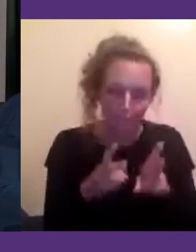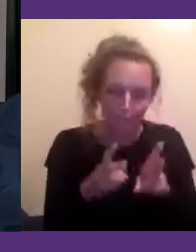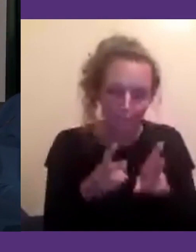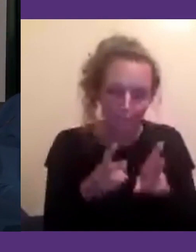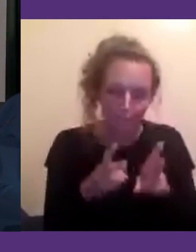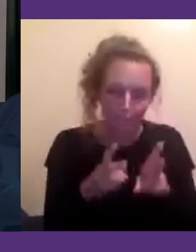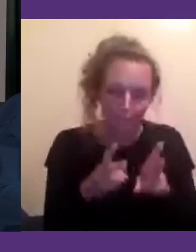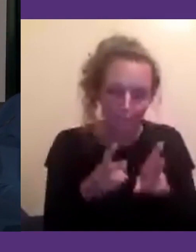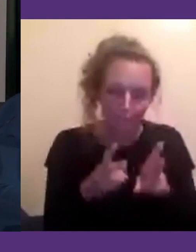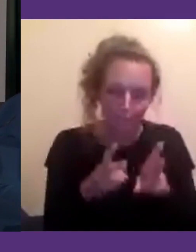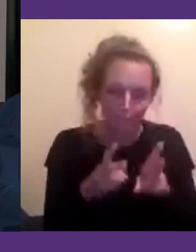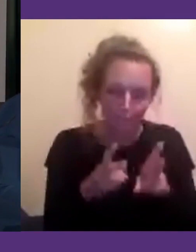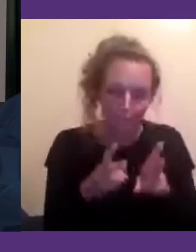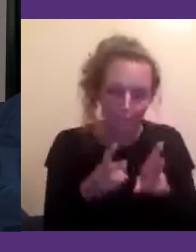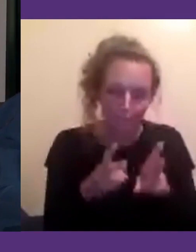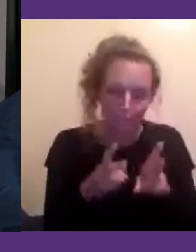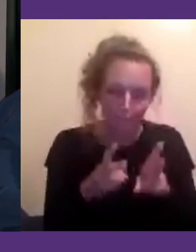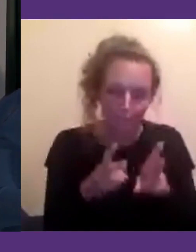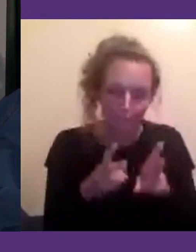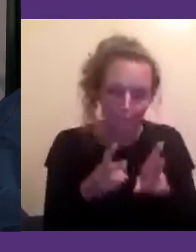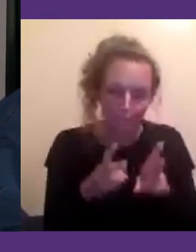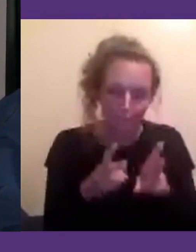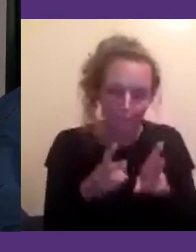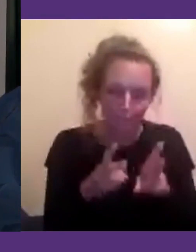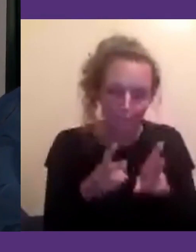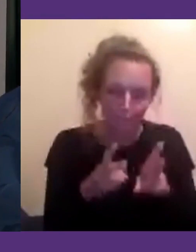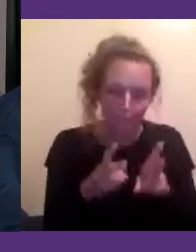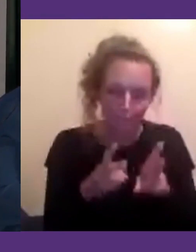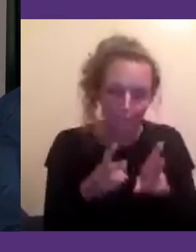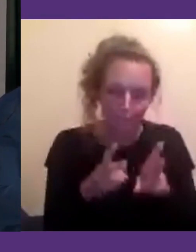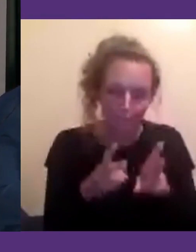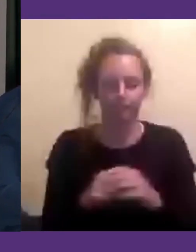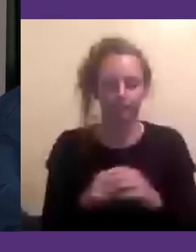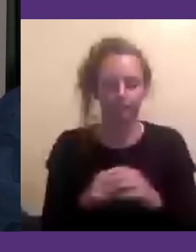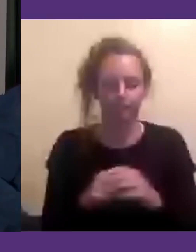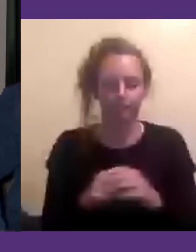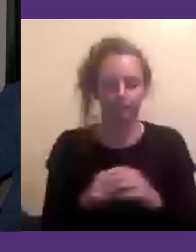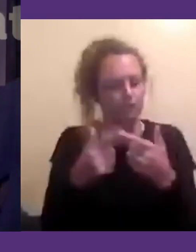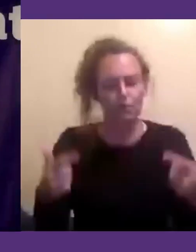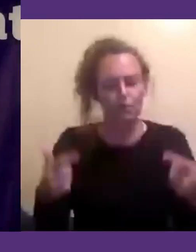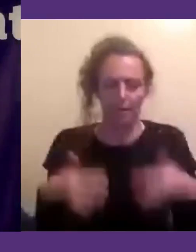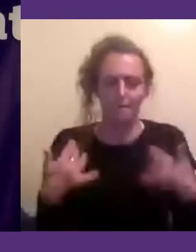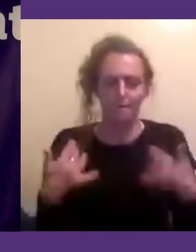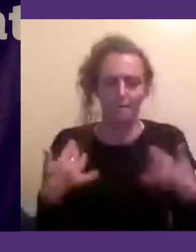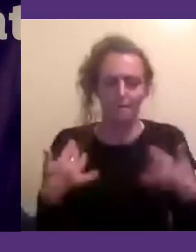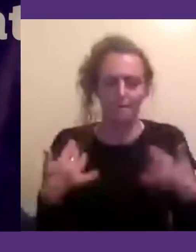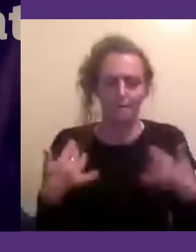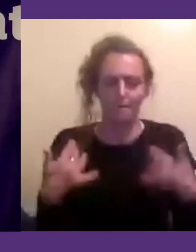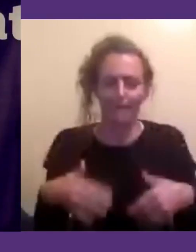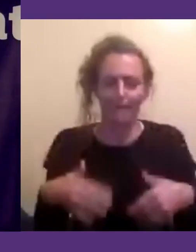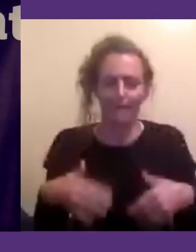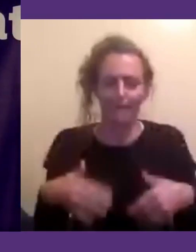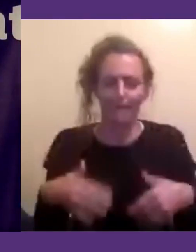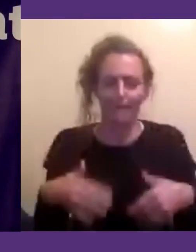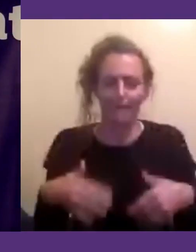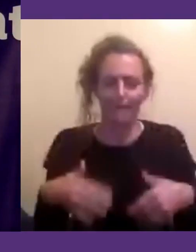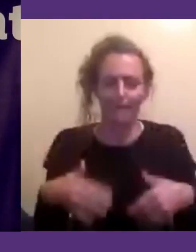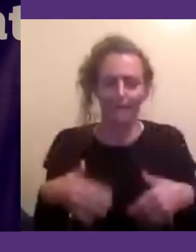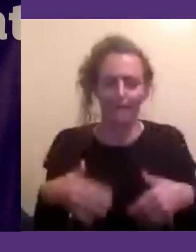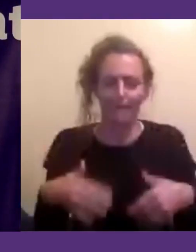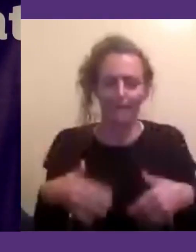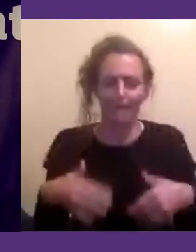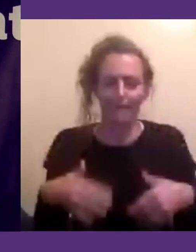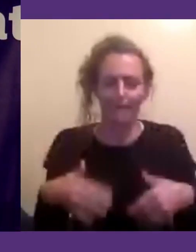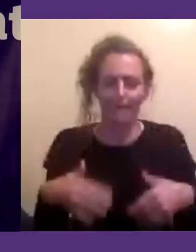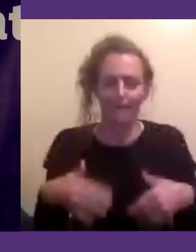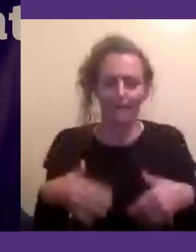out on the radio, but then, if you have like auditory problems, or auditory processing issues, you're not going